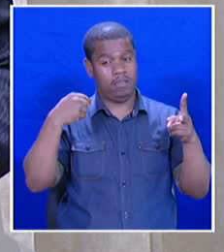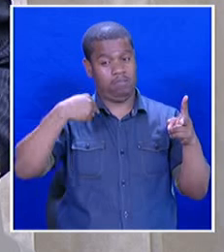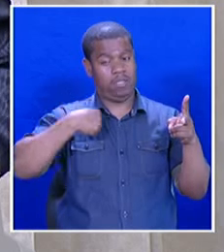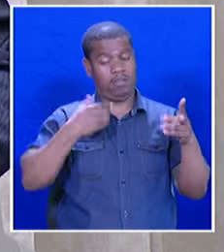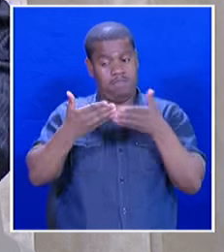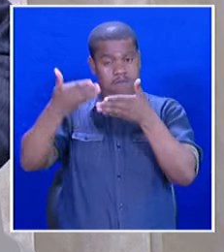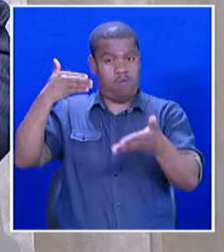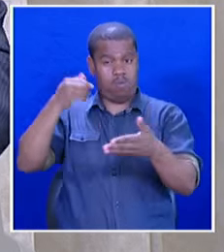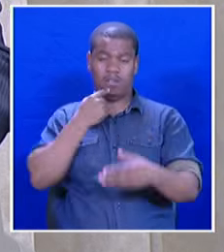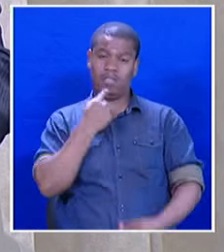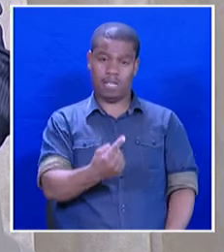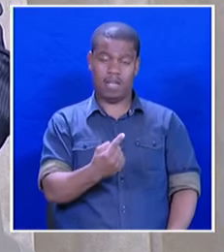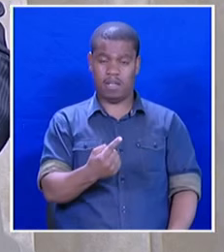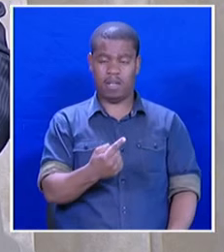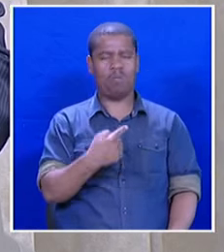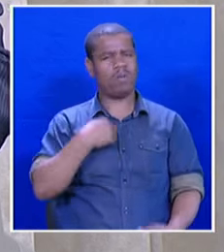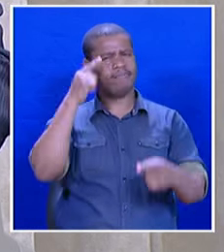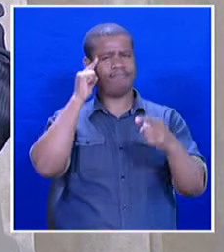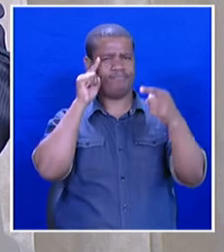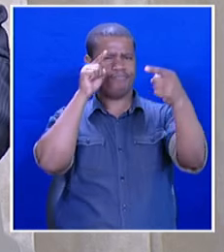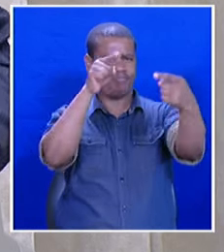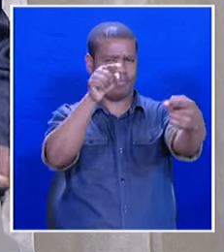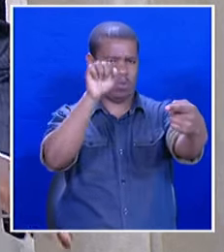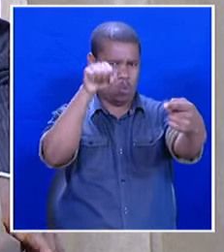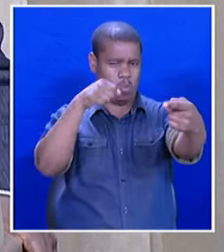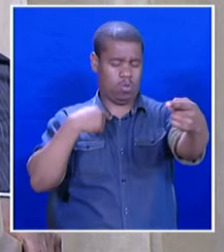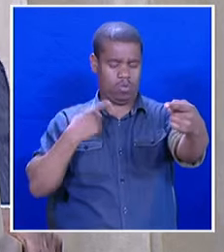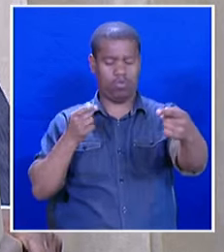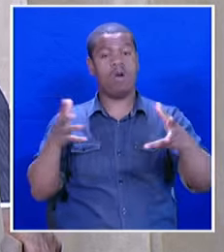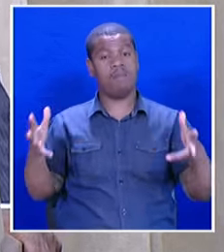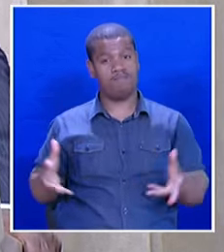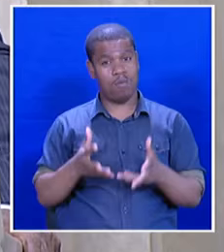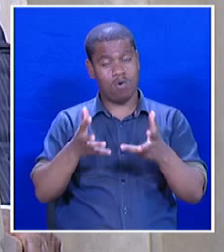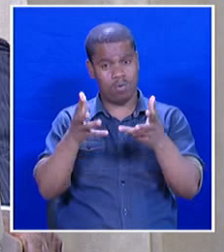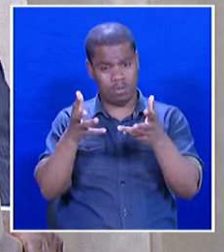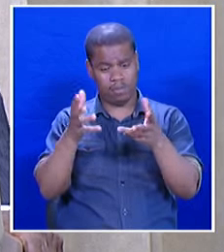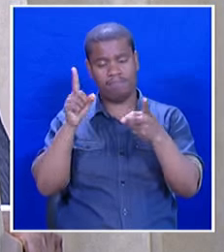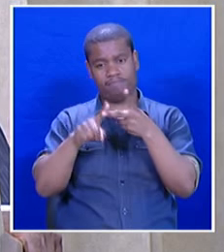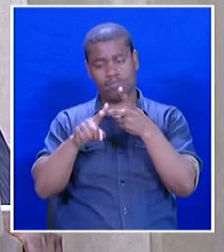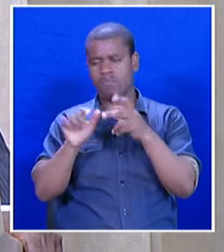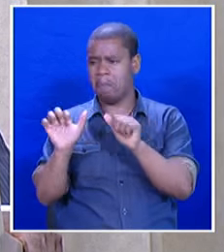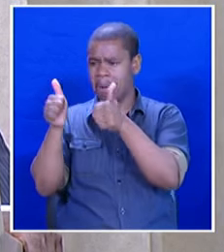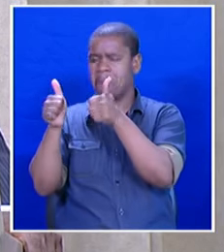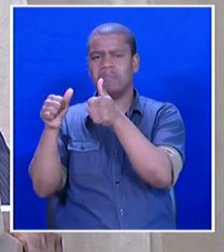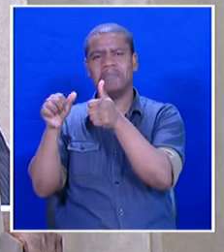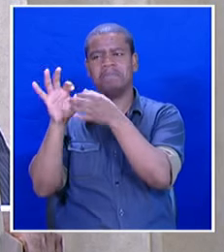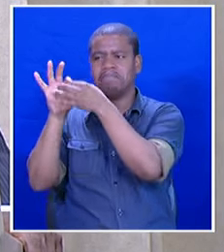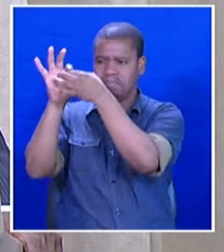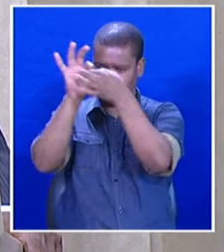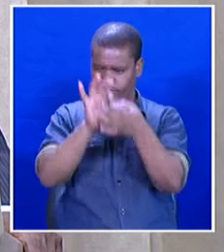main objective is to promote good relations with all countries on the African